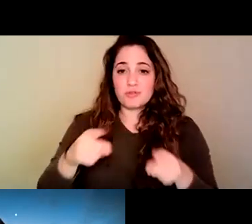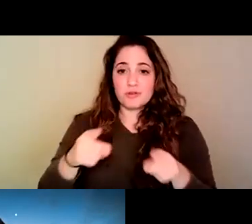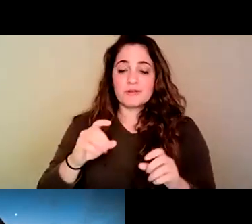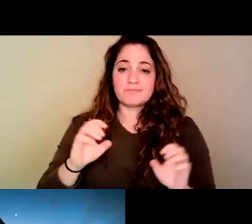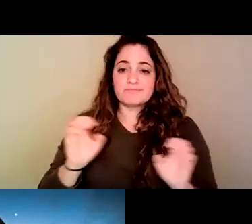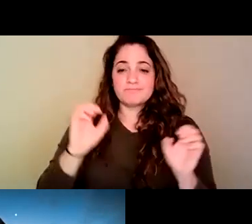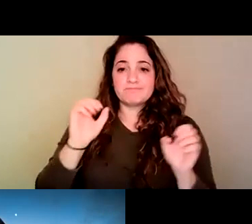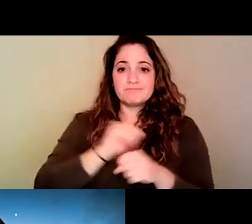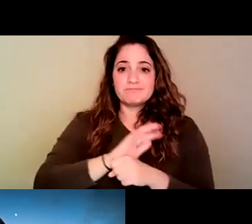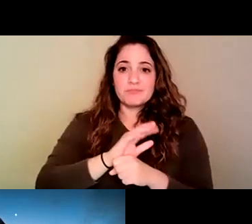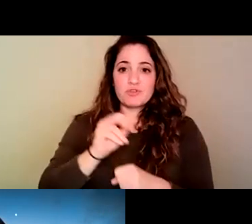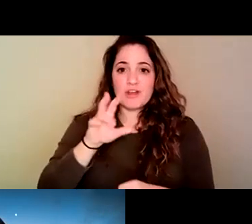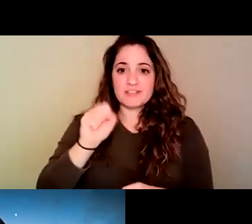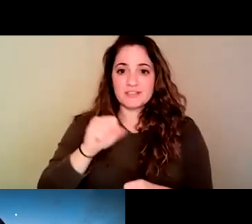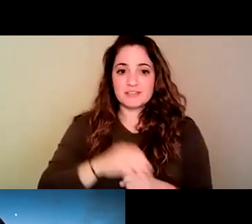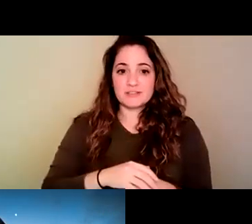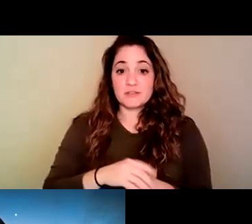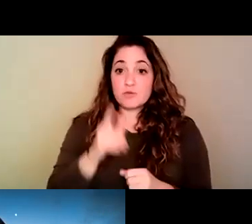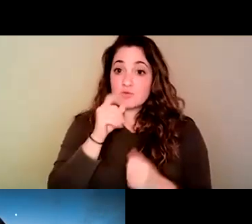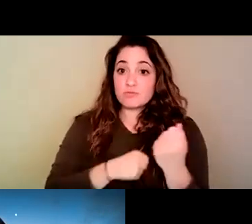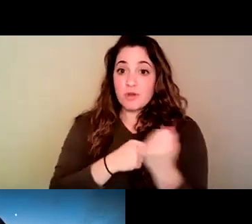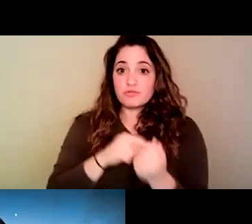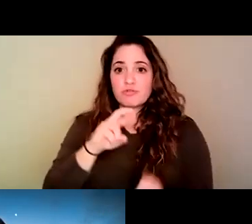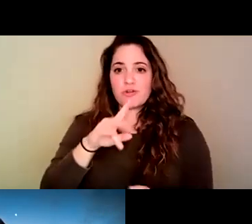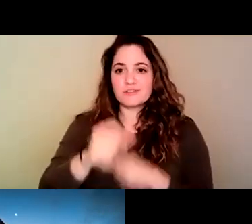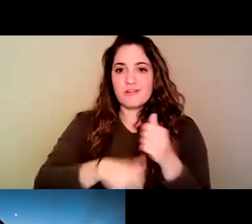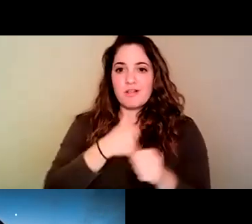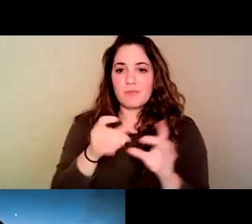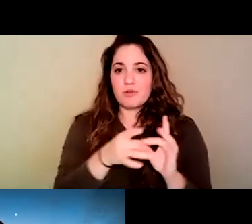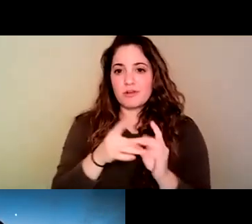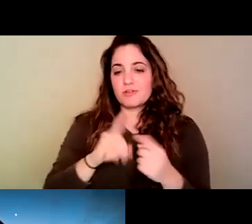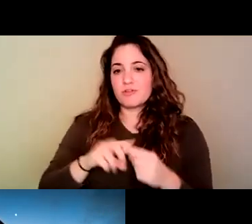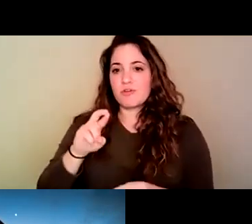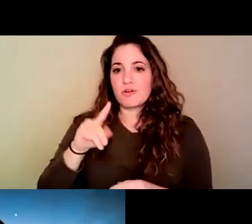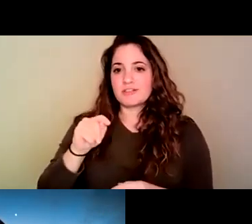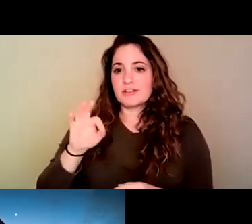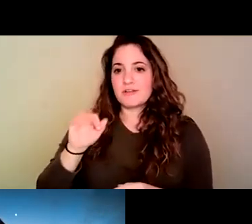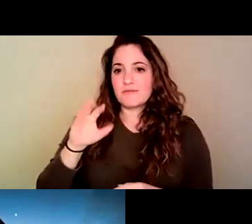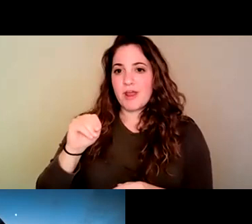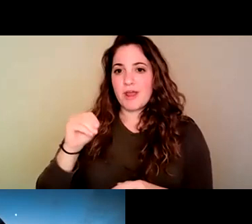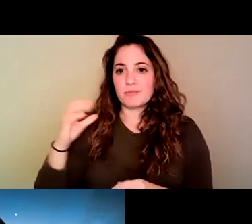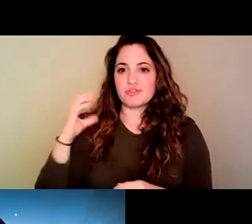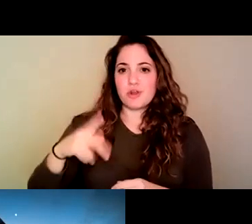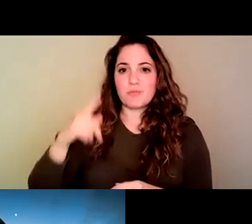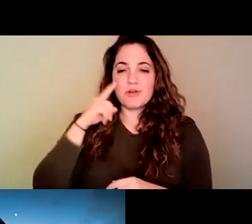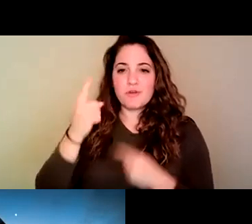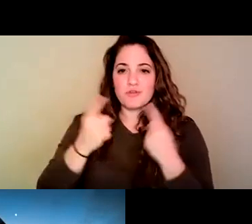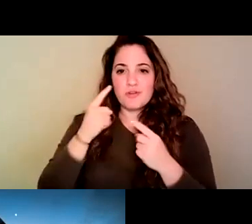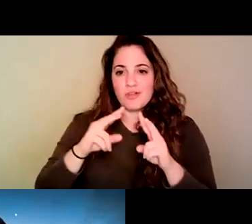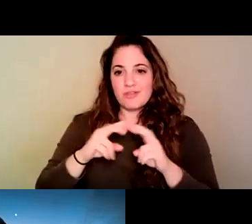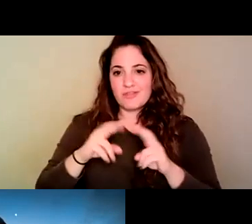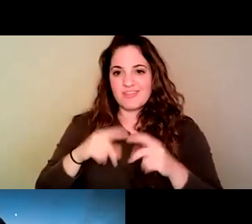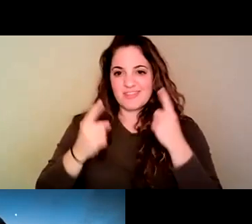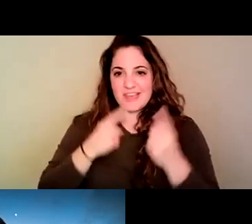is sponsored by RIT Alumni Relations, RIT Fram Chair in Applied Critical Thinking, Saunders College of